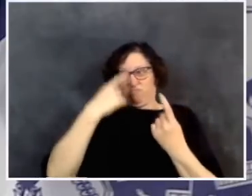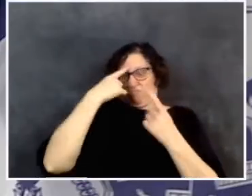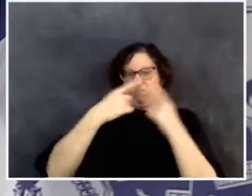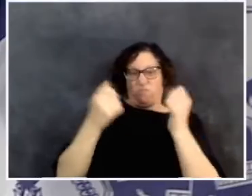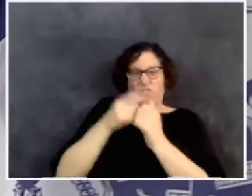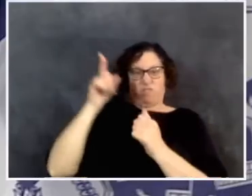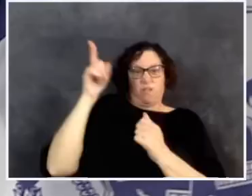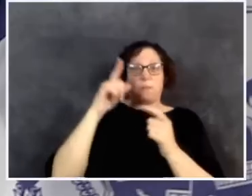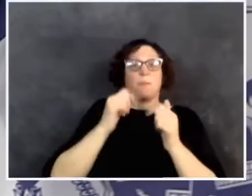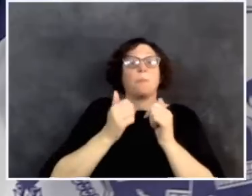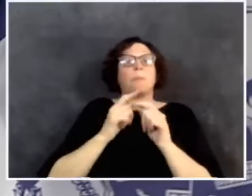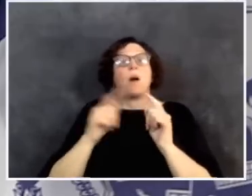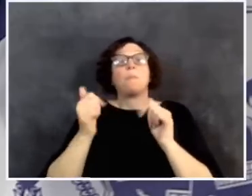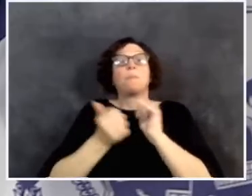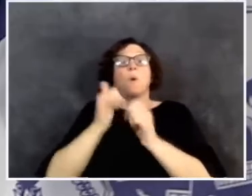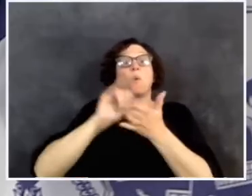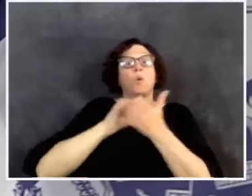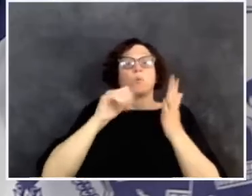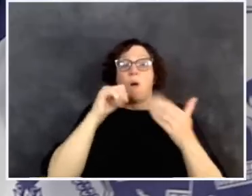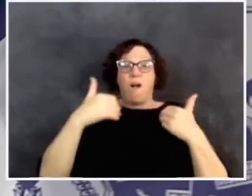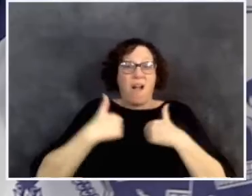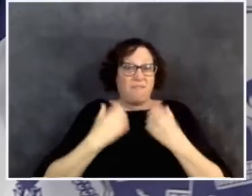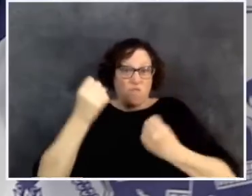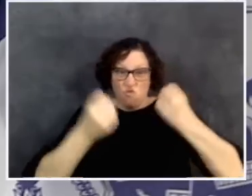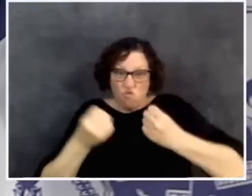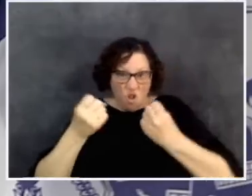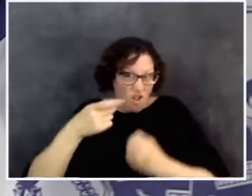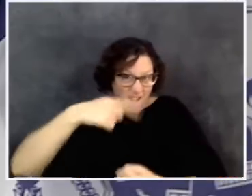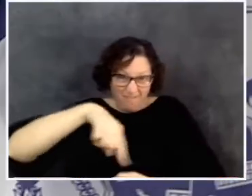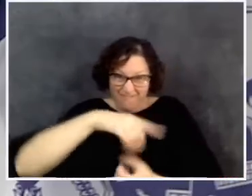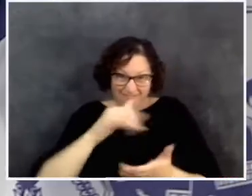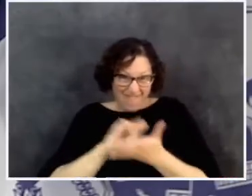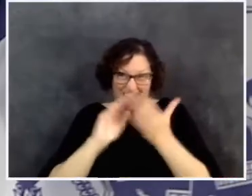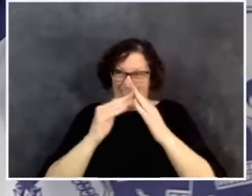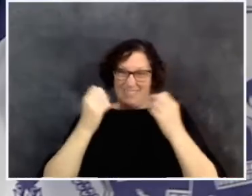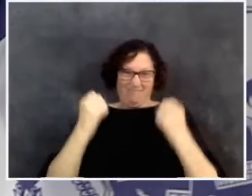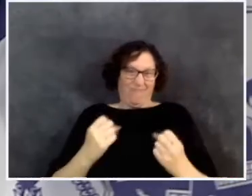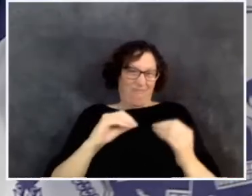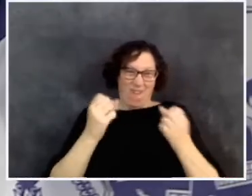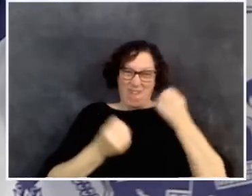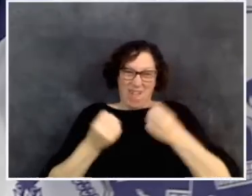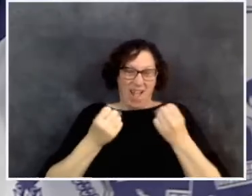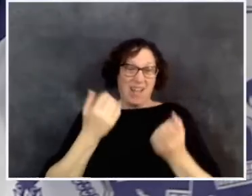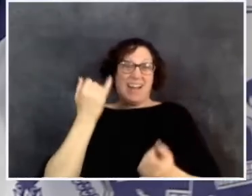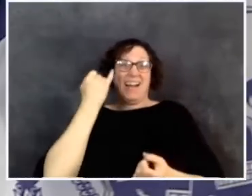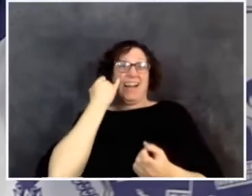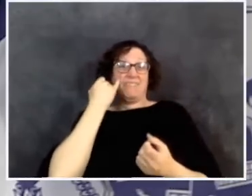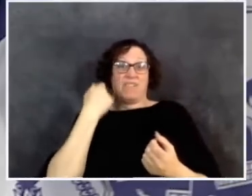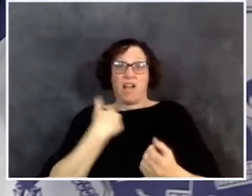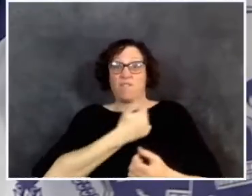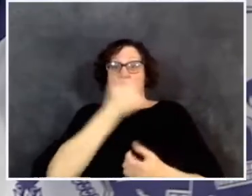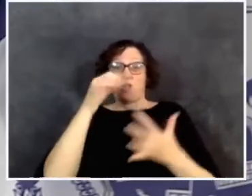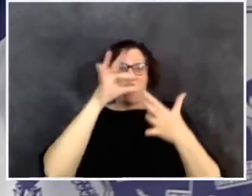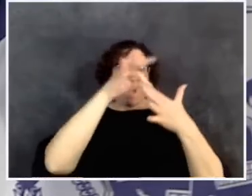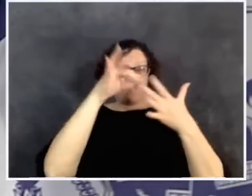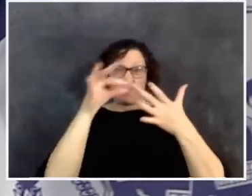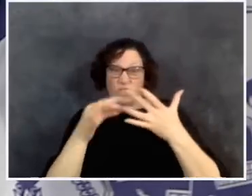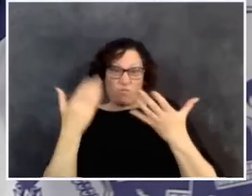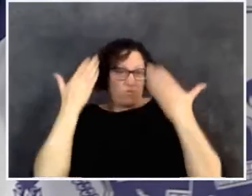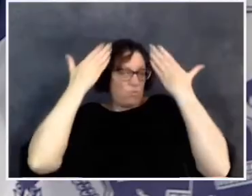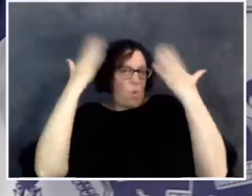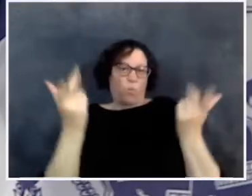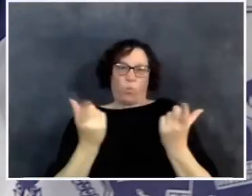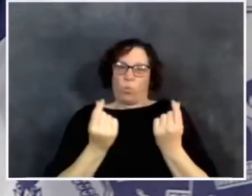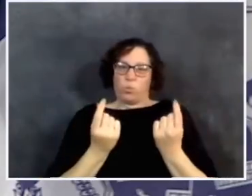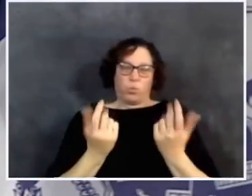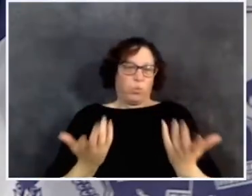So I'm dubious about whether there is any alternative, honestly. And obviously, with the subways, the ridership is down greatly.